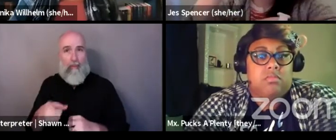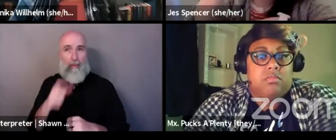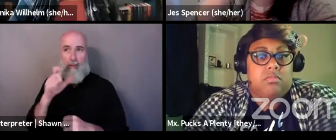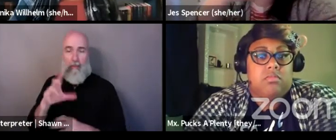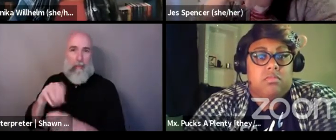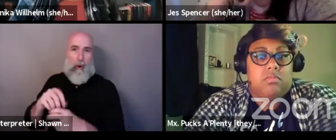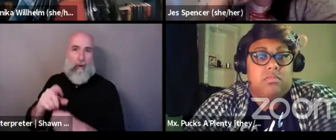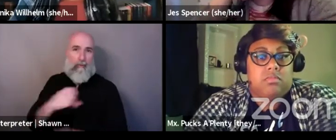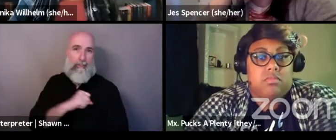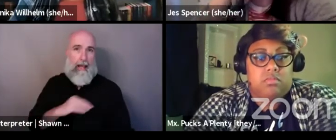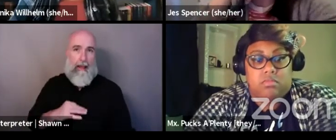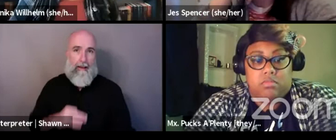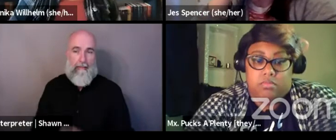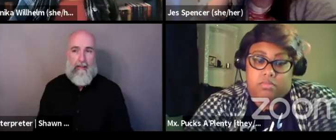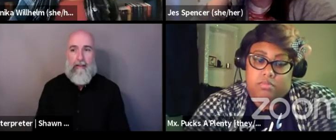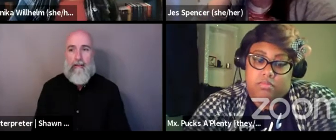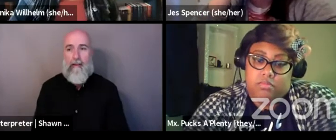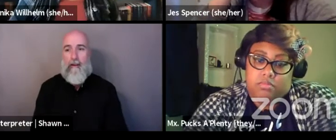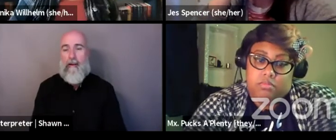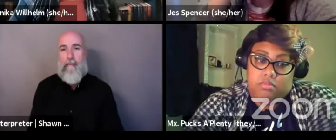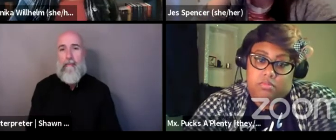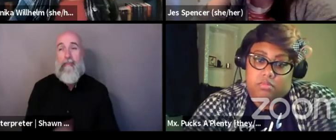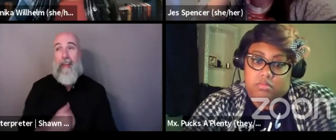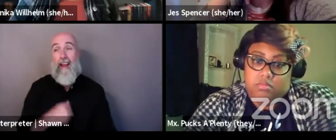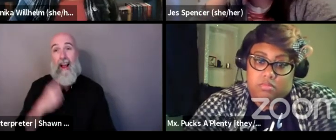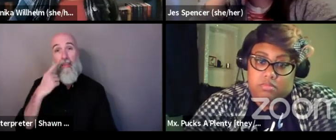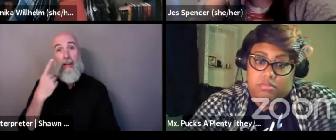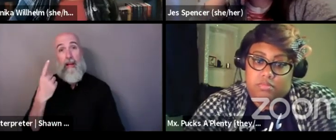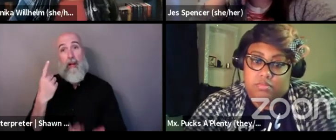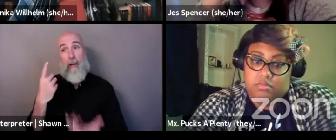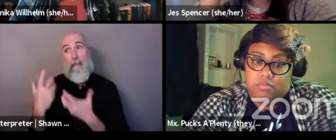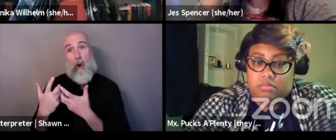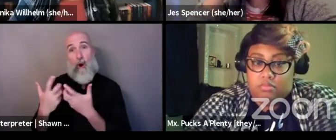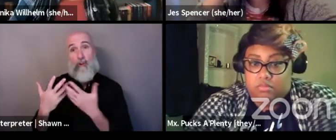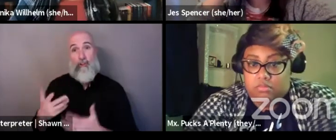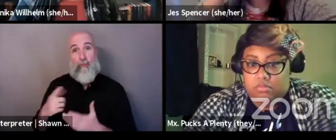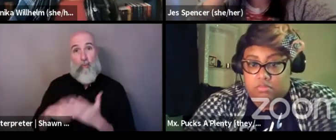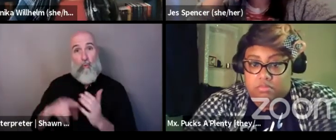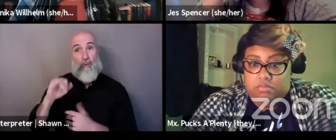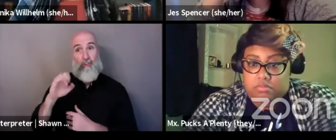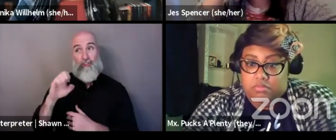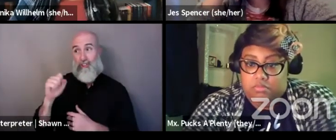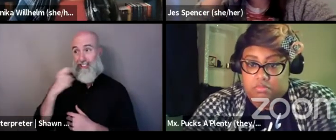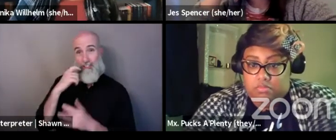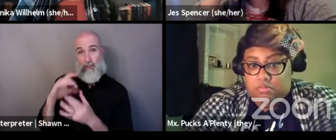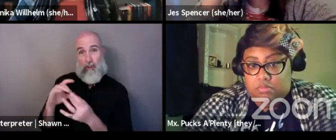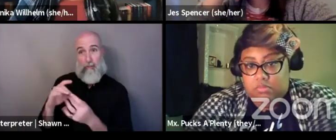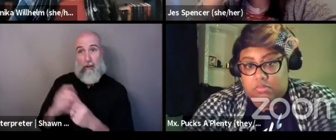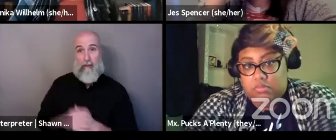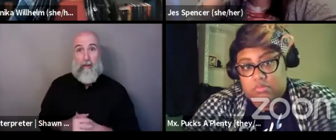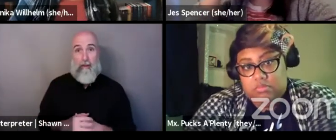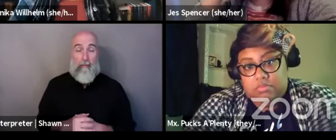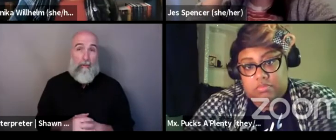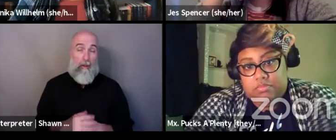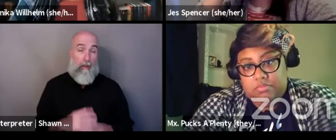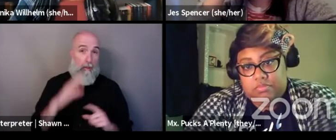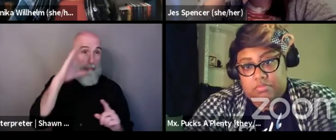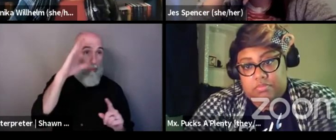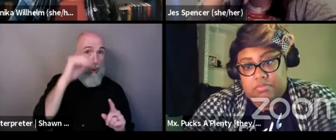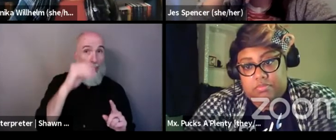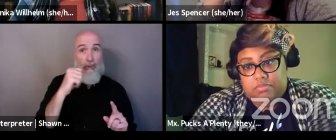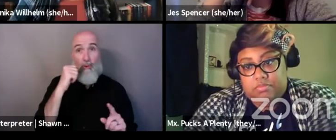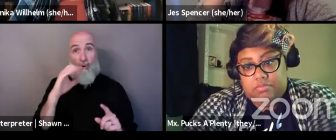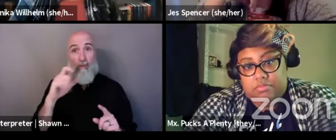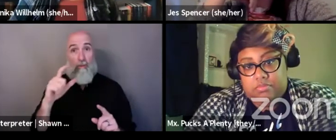staff. And I think partnership, as I think Jess talked about, Boys and Girls Club, you can